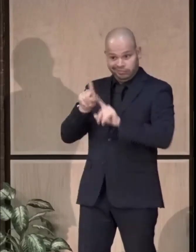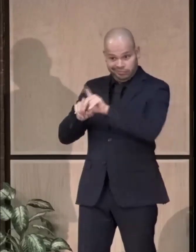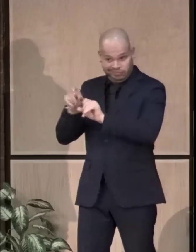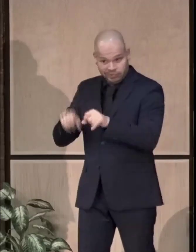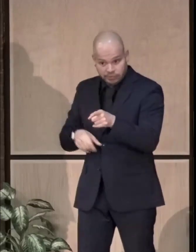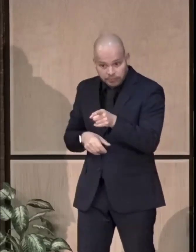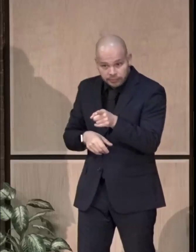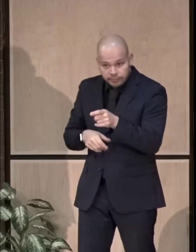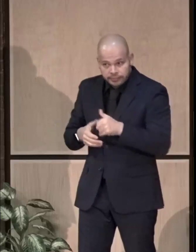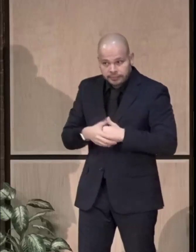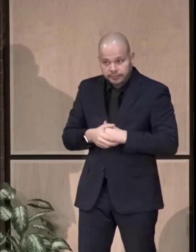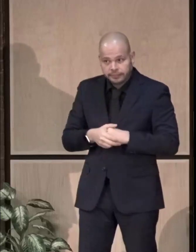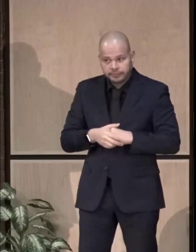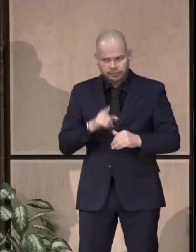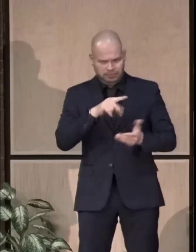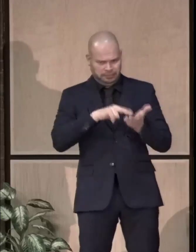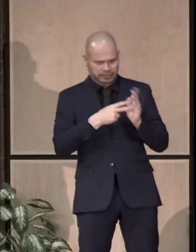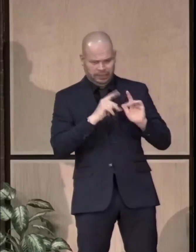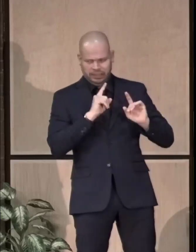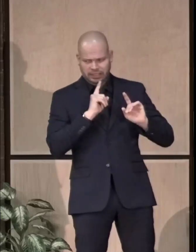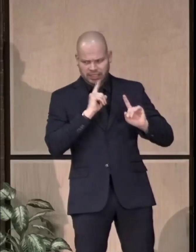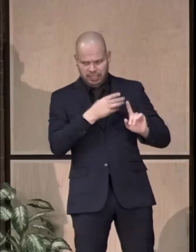The medical staff? Yes.